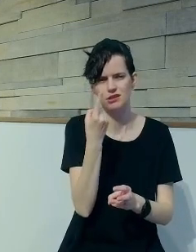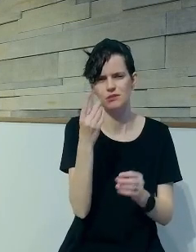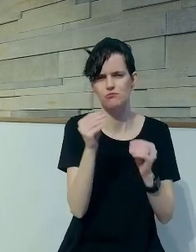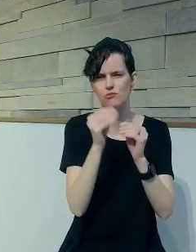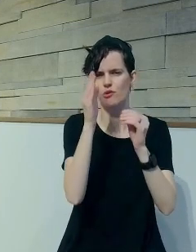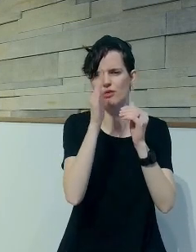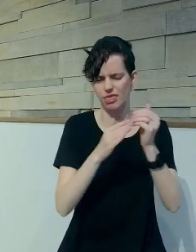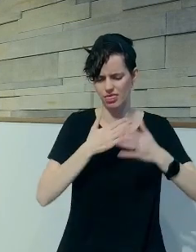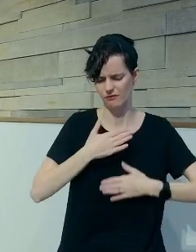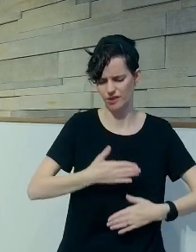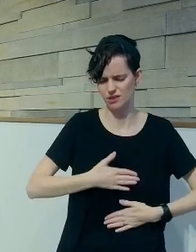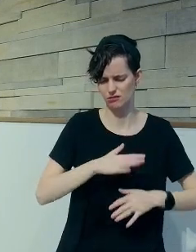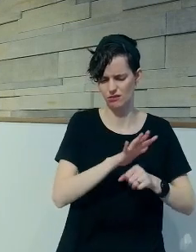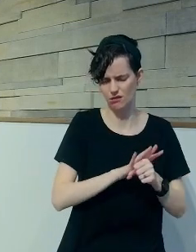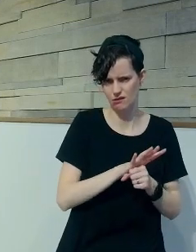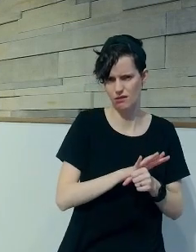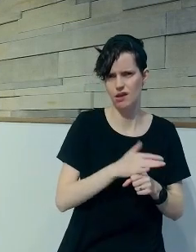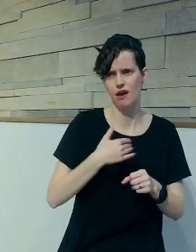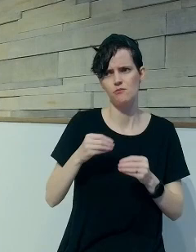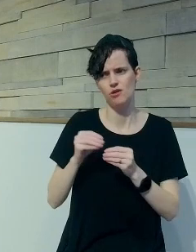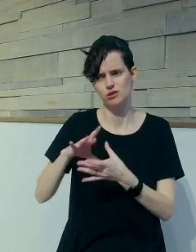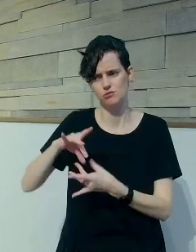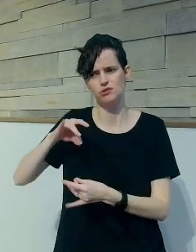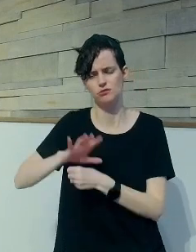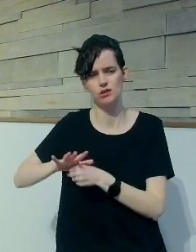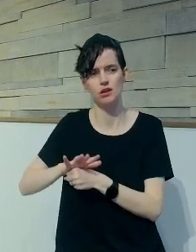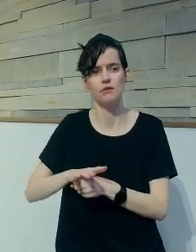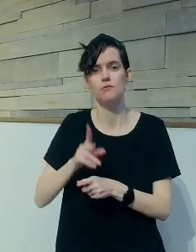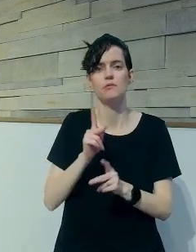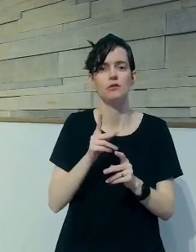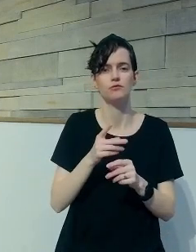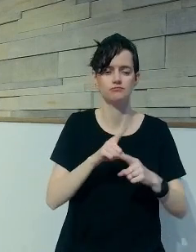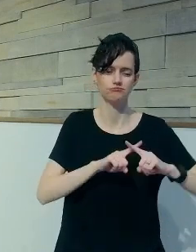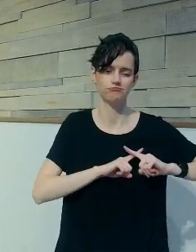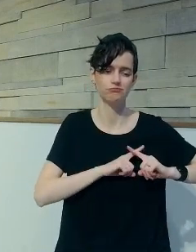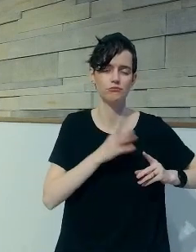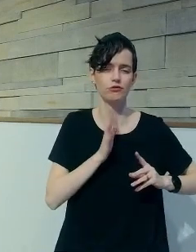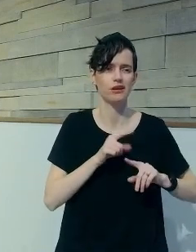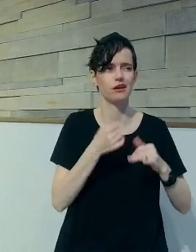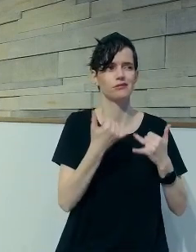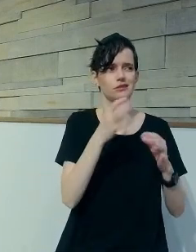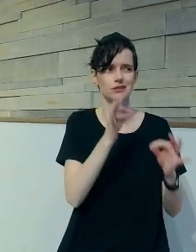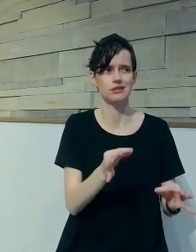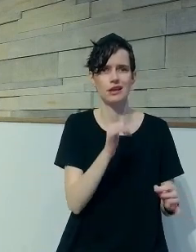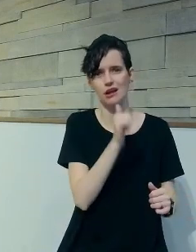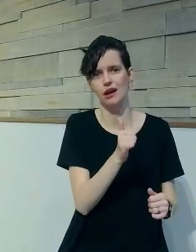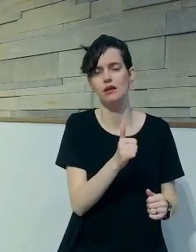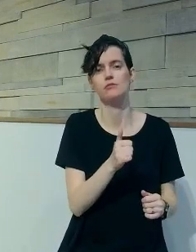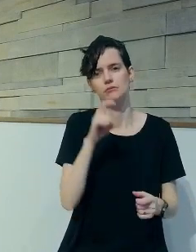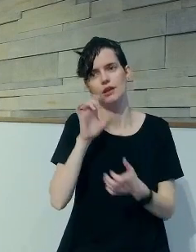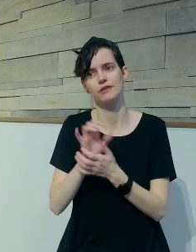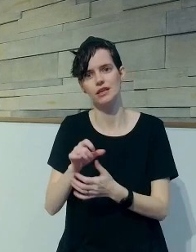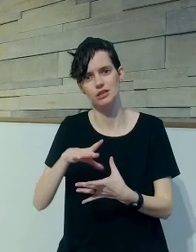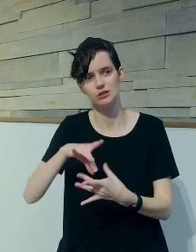than the physical realm. They believe in the spiritual realm. Even those who've left Christianity still believe that there is a spiritual realm. And I say, you know